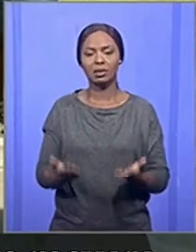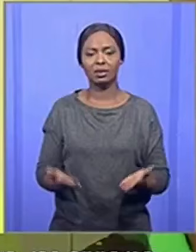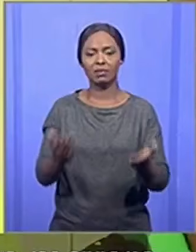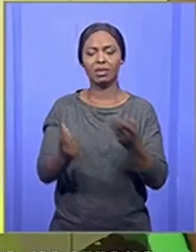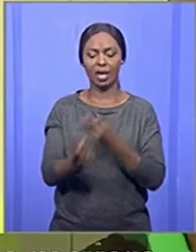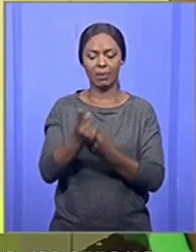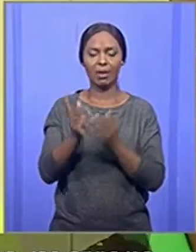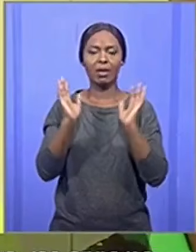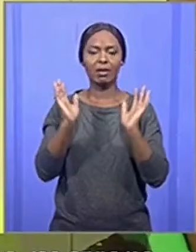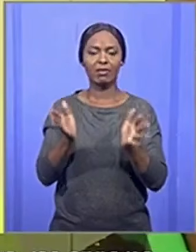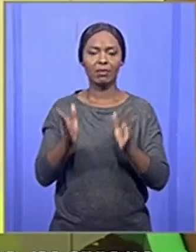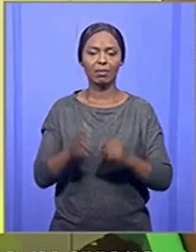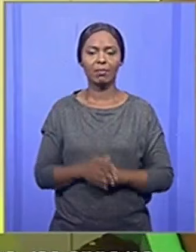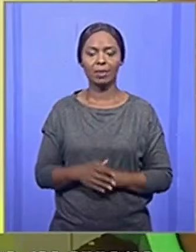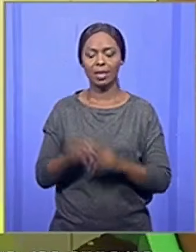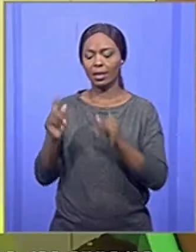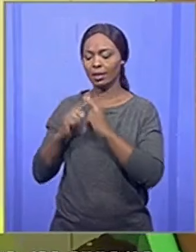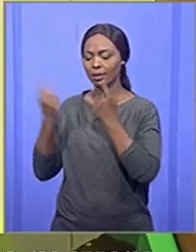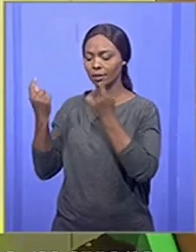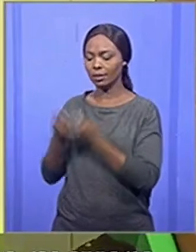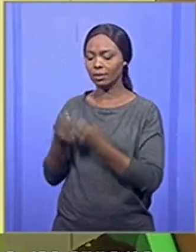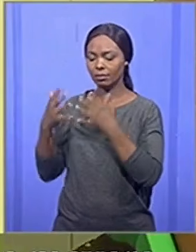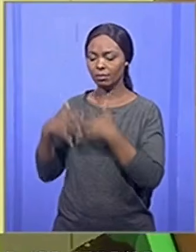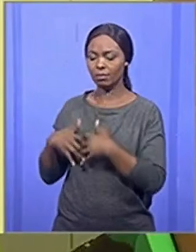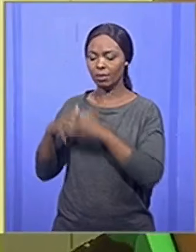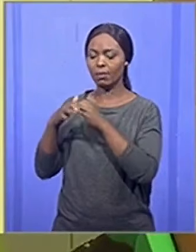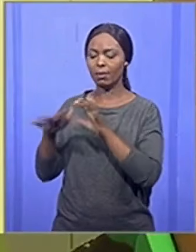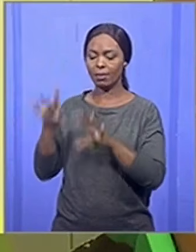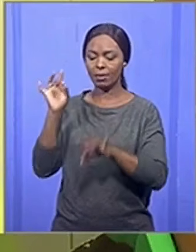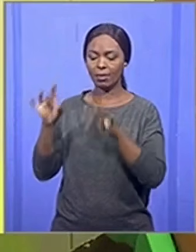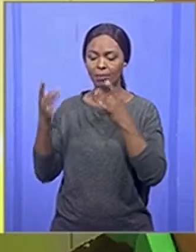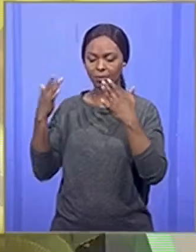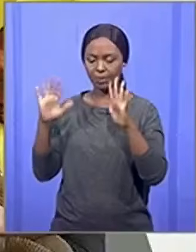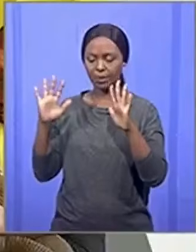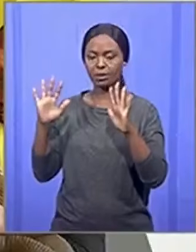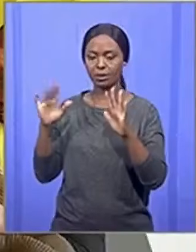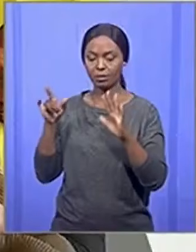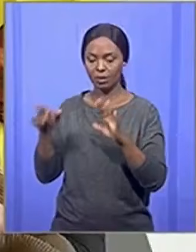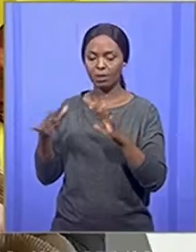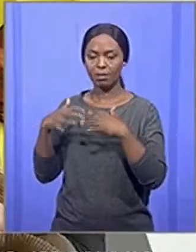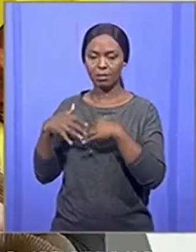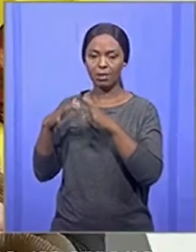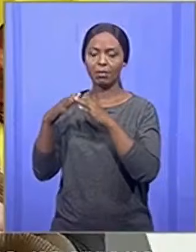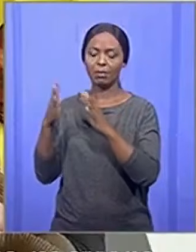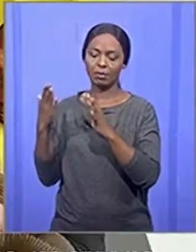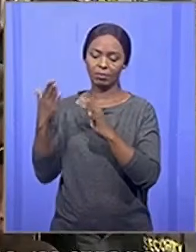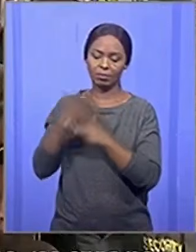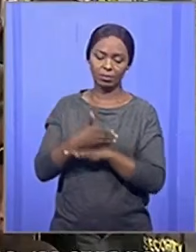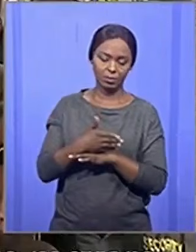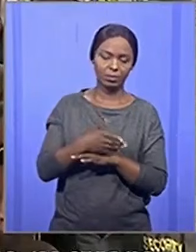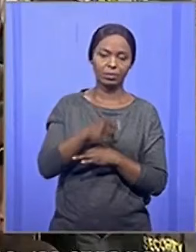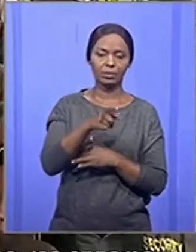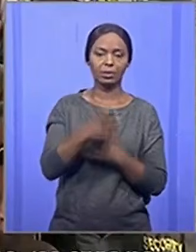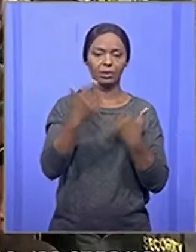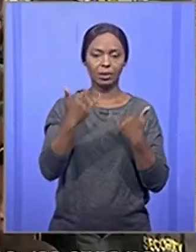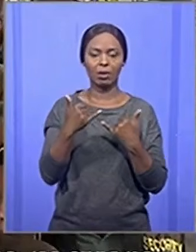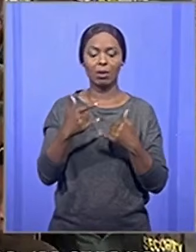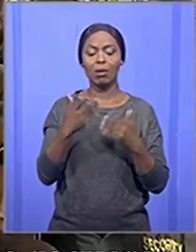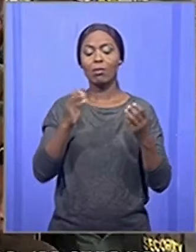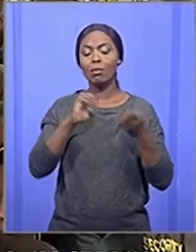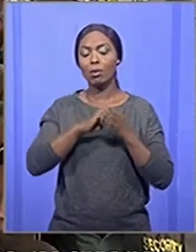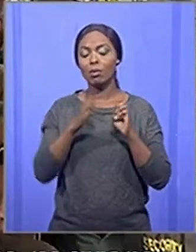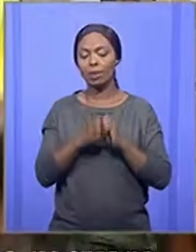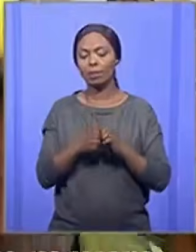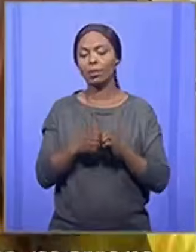There is an intervention team that has been appointed, and they are busy with that problem.